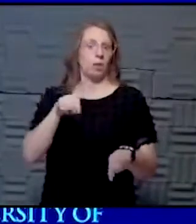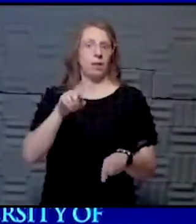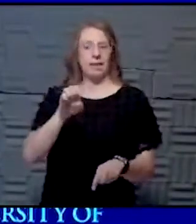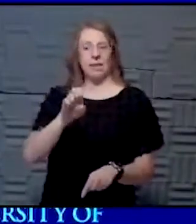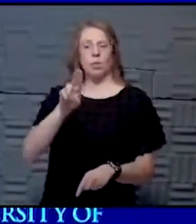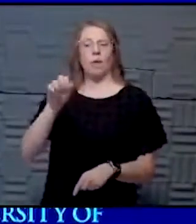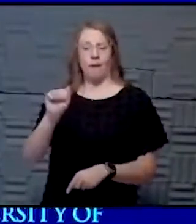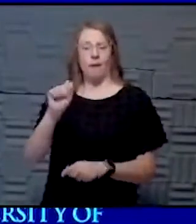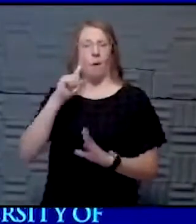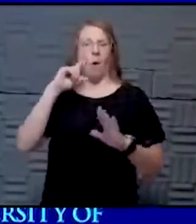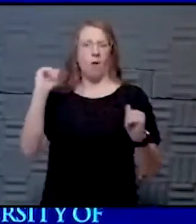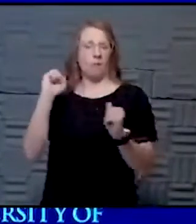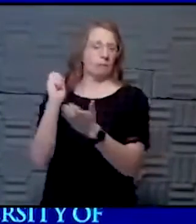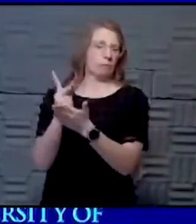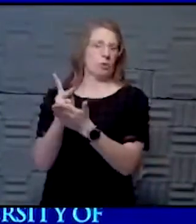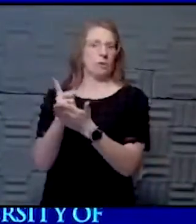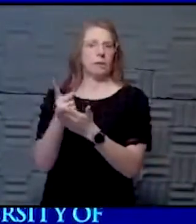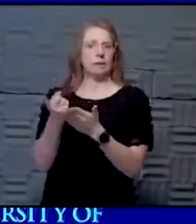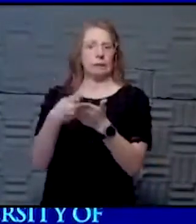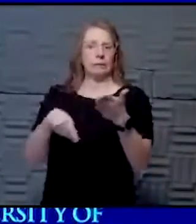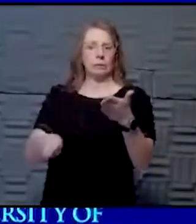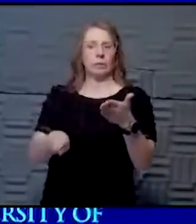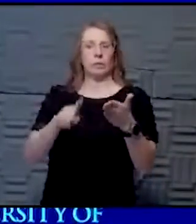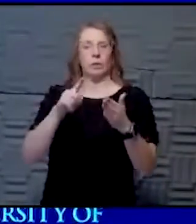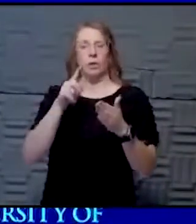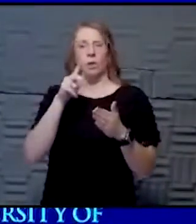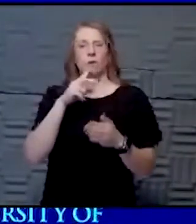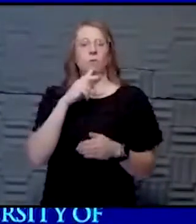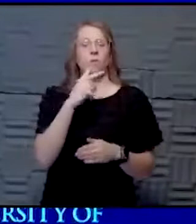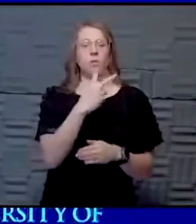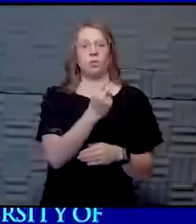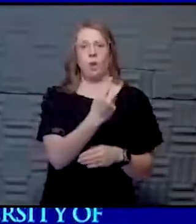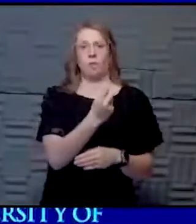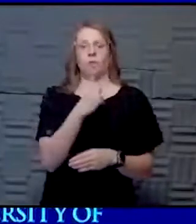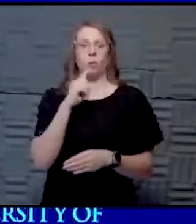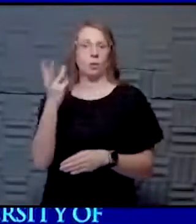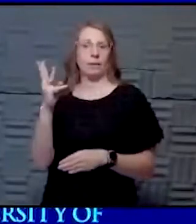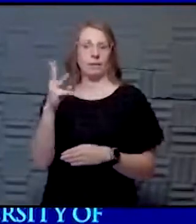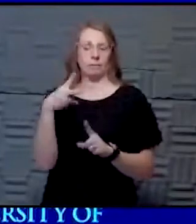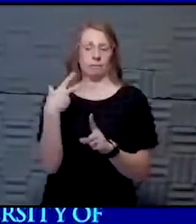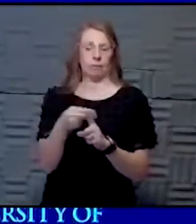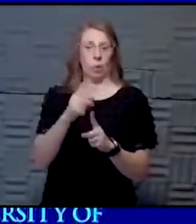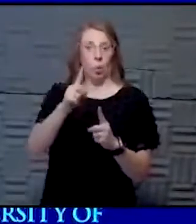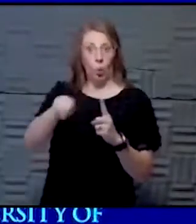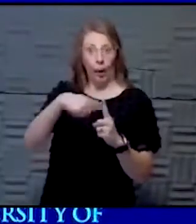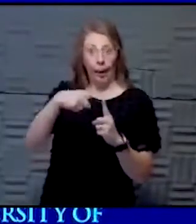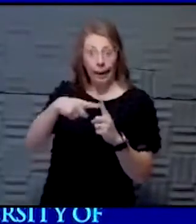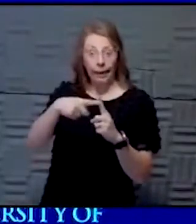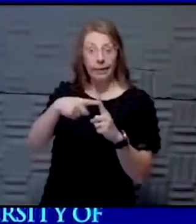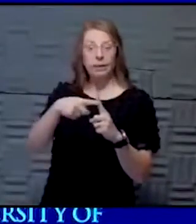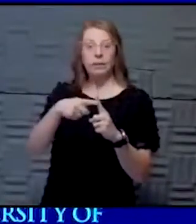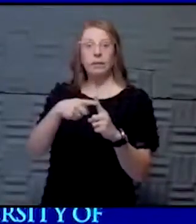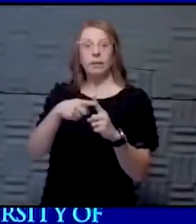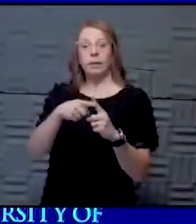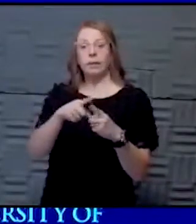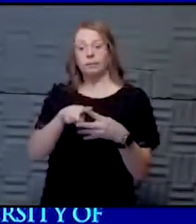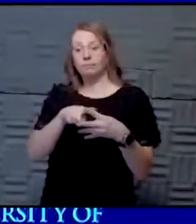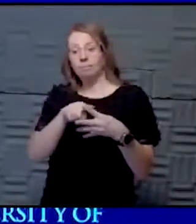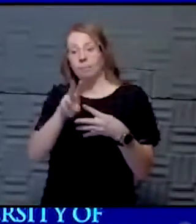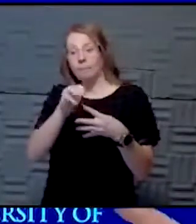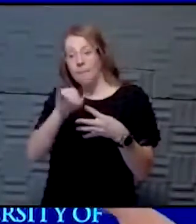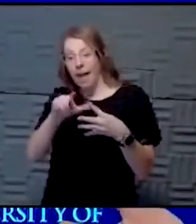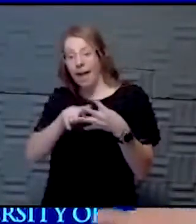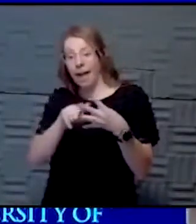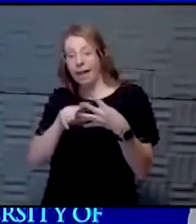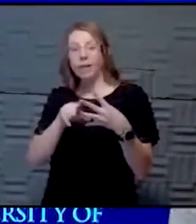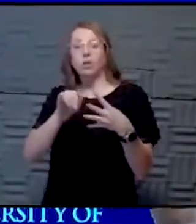EUA next week, so which would mean we would be vaccinating 12 to 16-year-olds as early as late May, early June. So